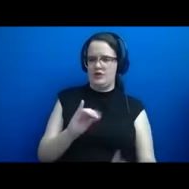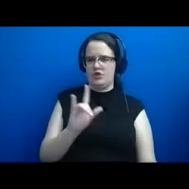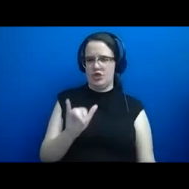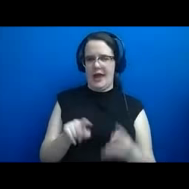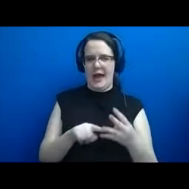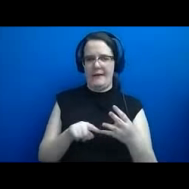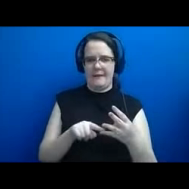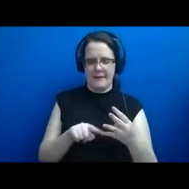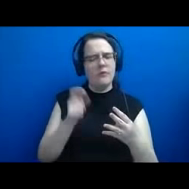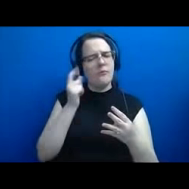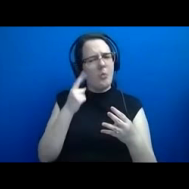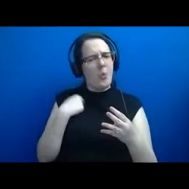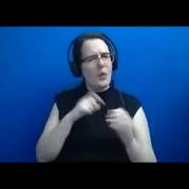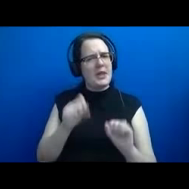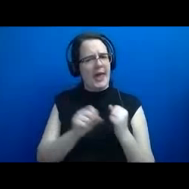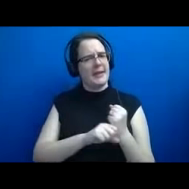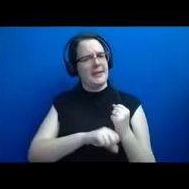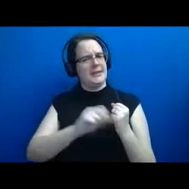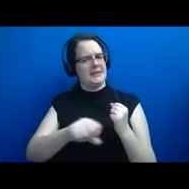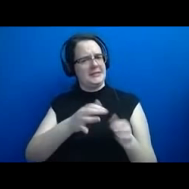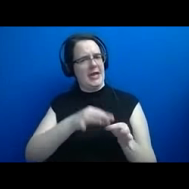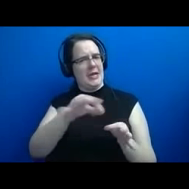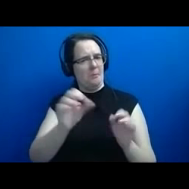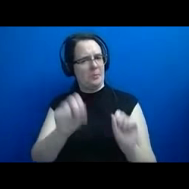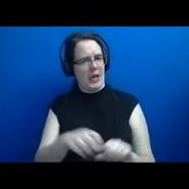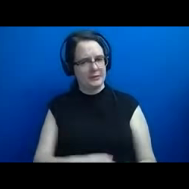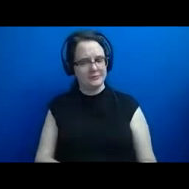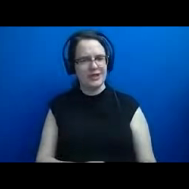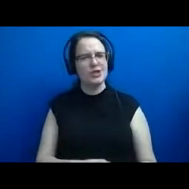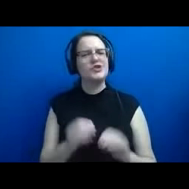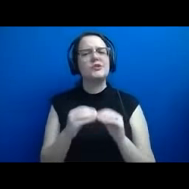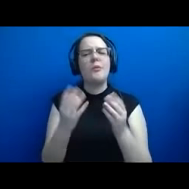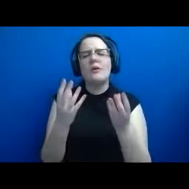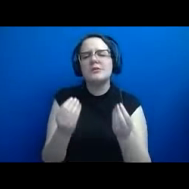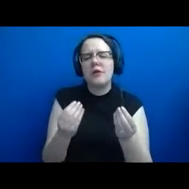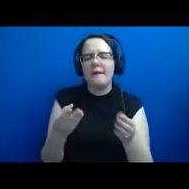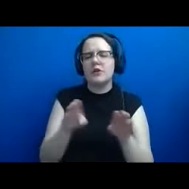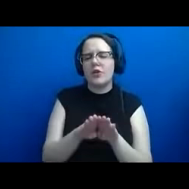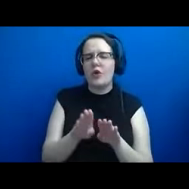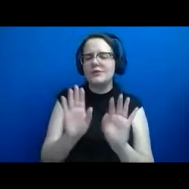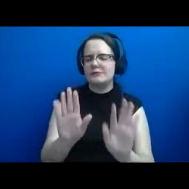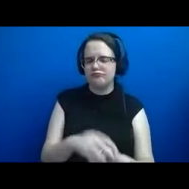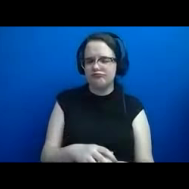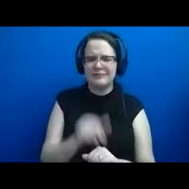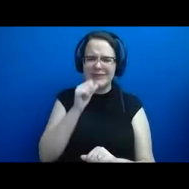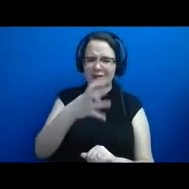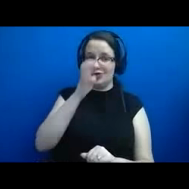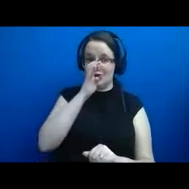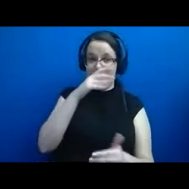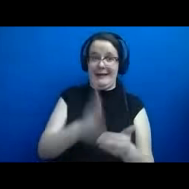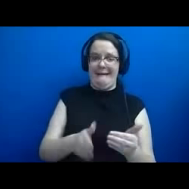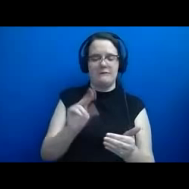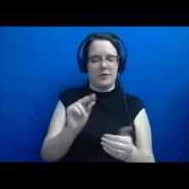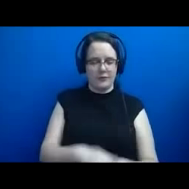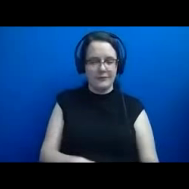we do have the ability to extend that date. So it's a soft closing date. Let me just put it like that.